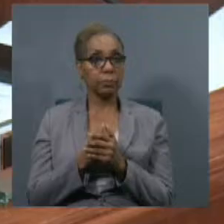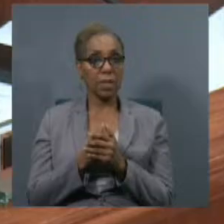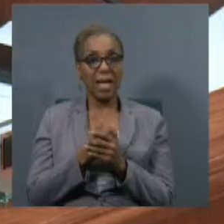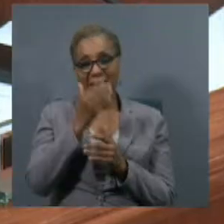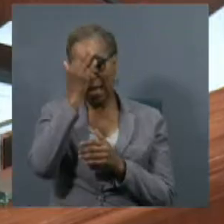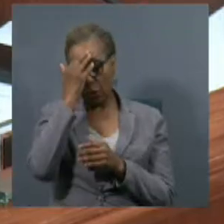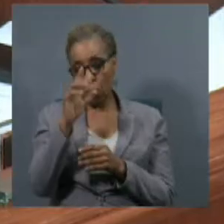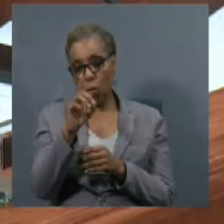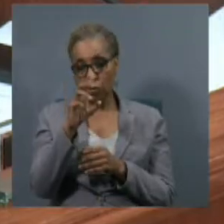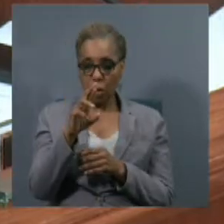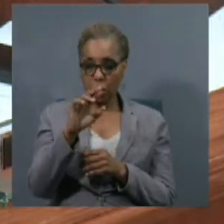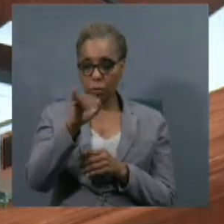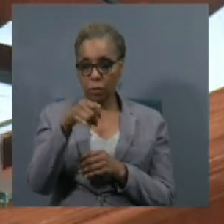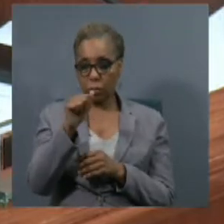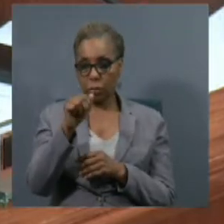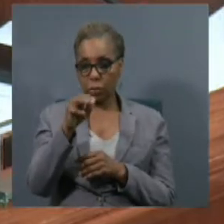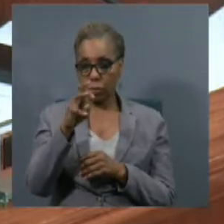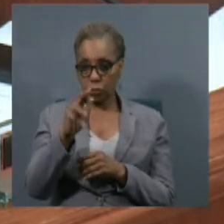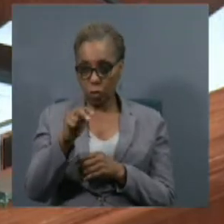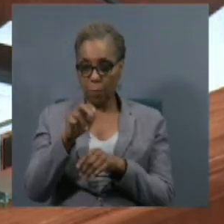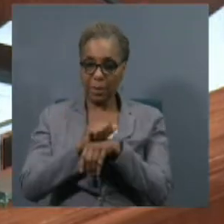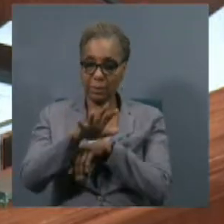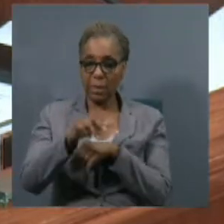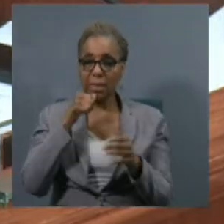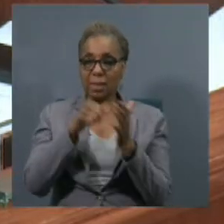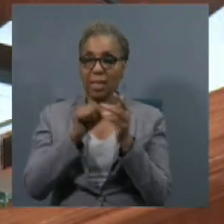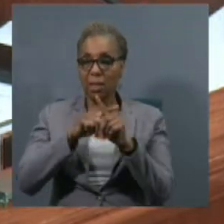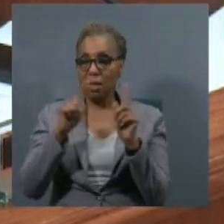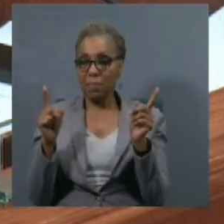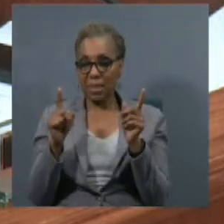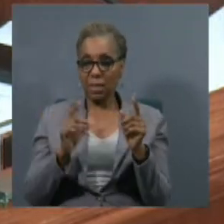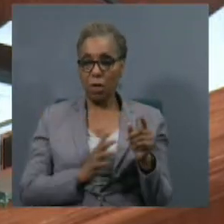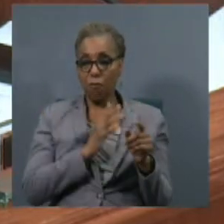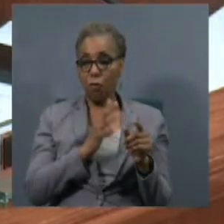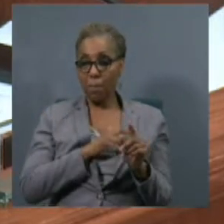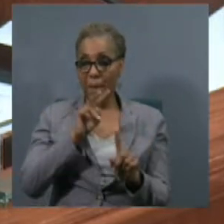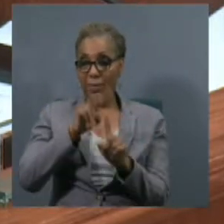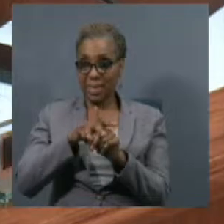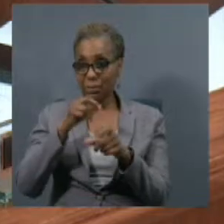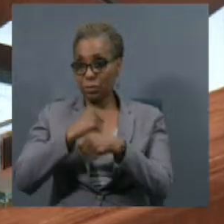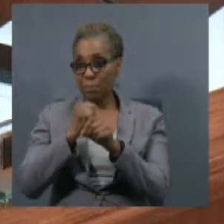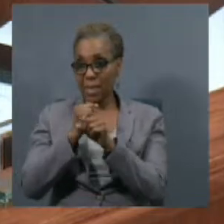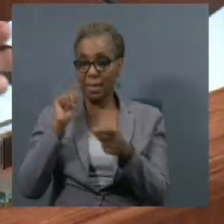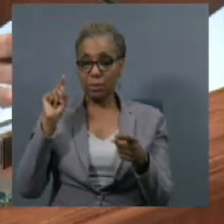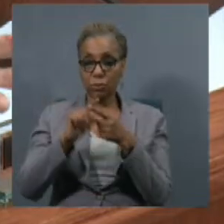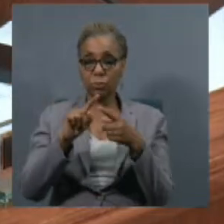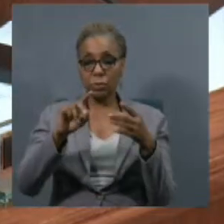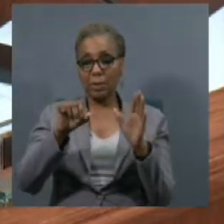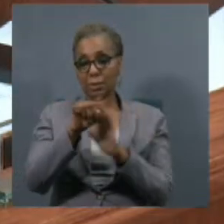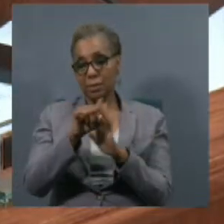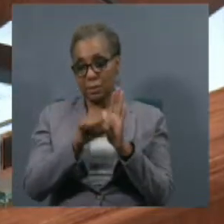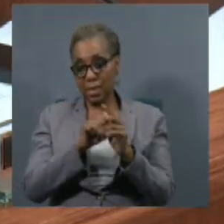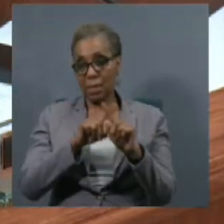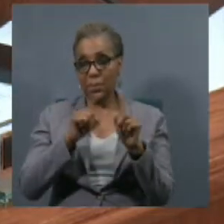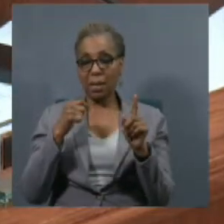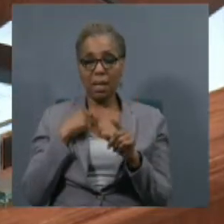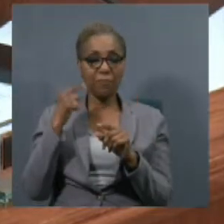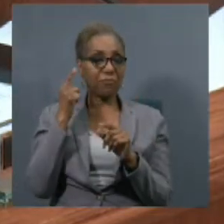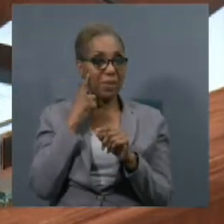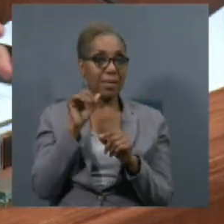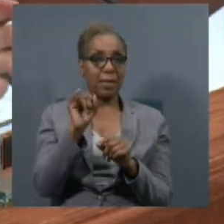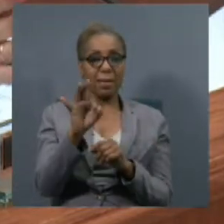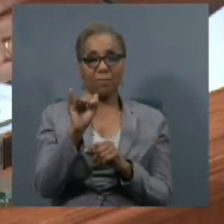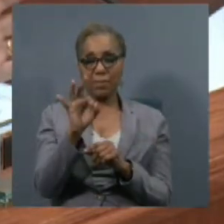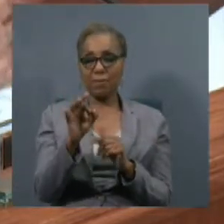I know Dr. Jarman sent that letter. I don't know that any formal application has been made to the state, but I would think that